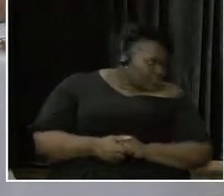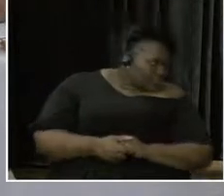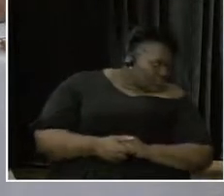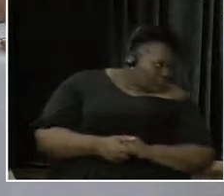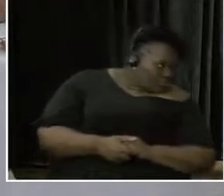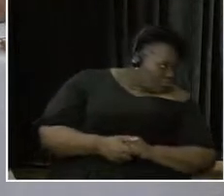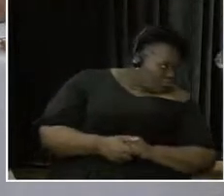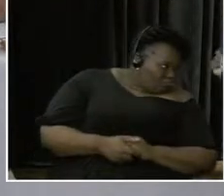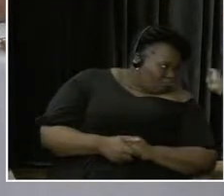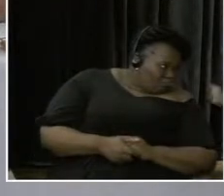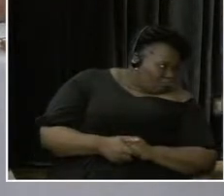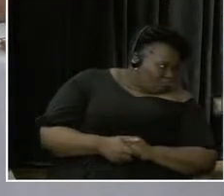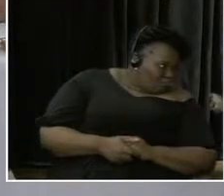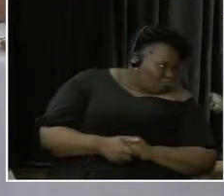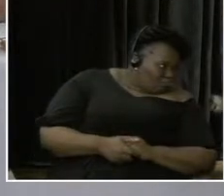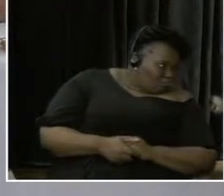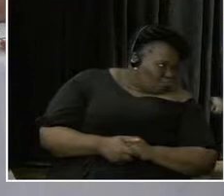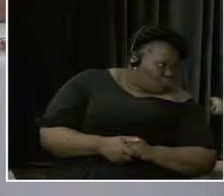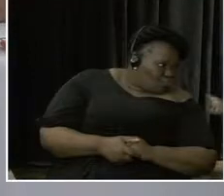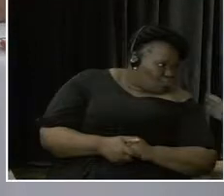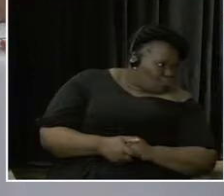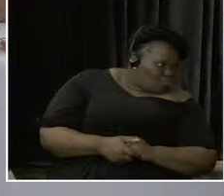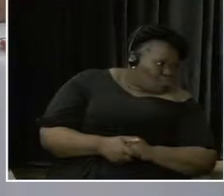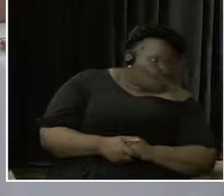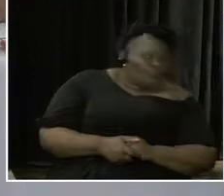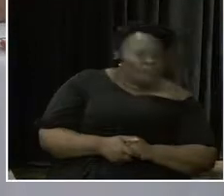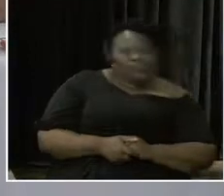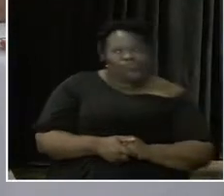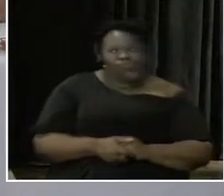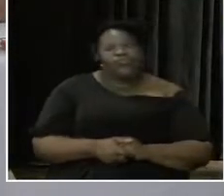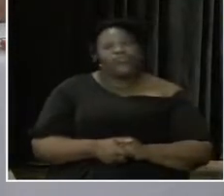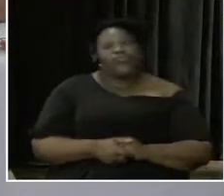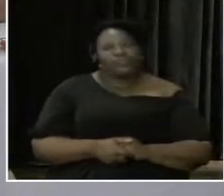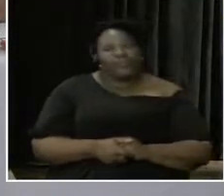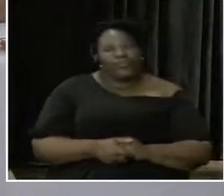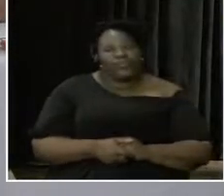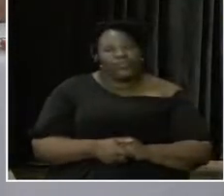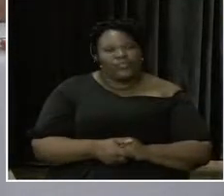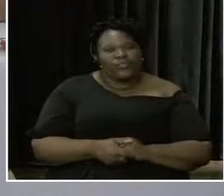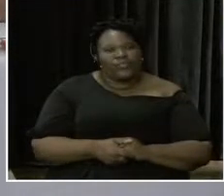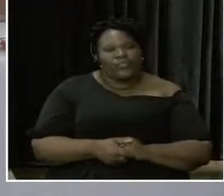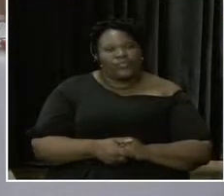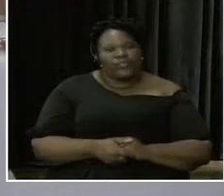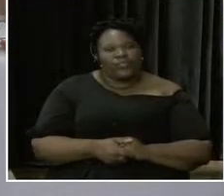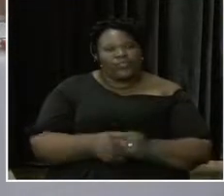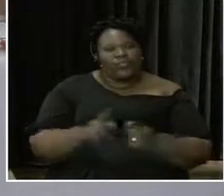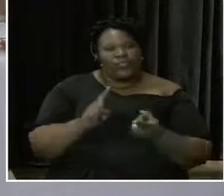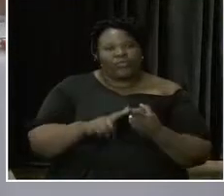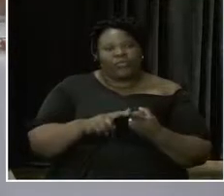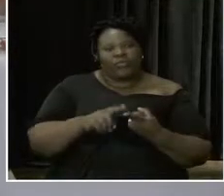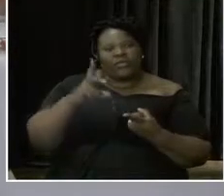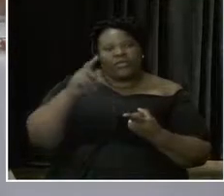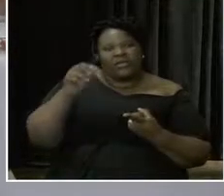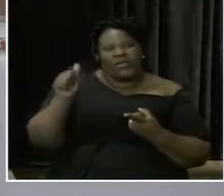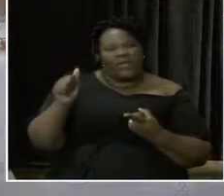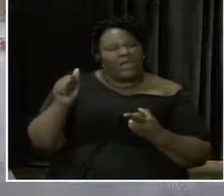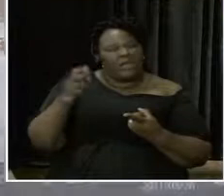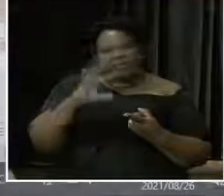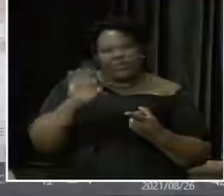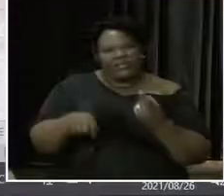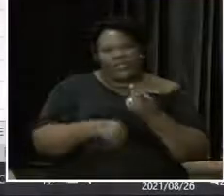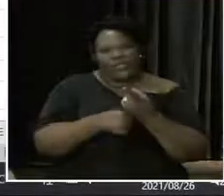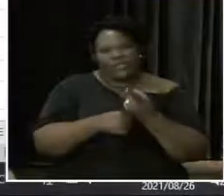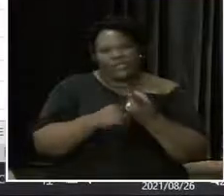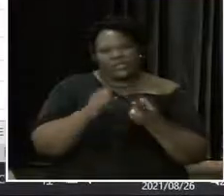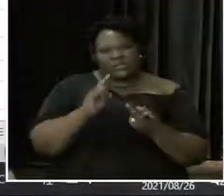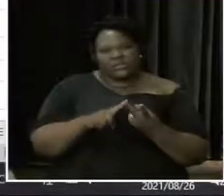Great. Great. Agreed. No, Speaker. The DA is against.